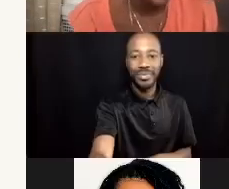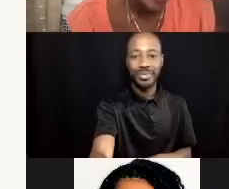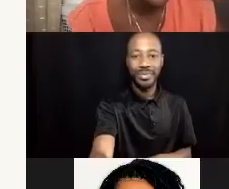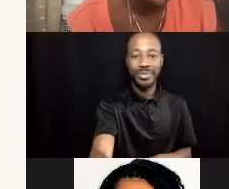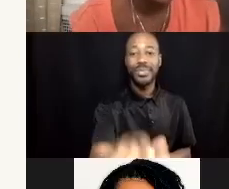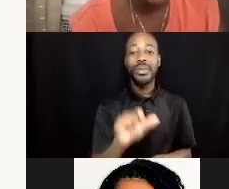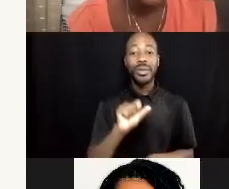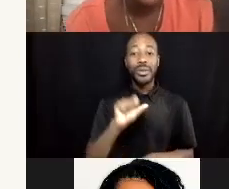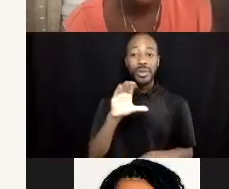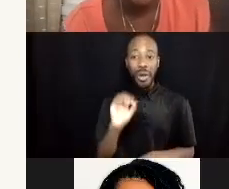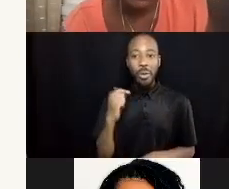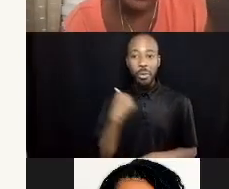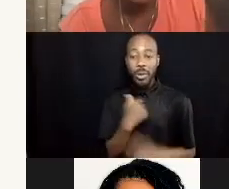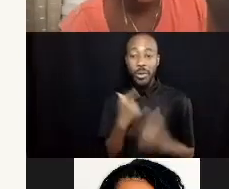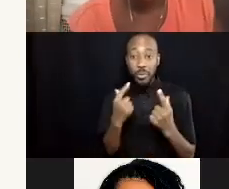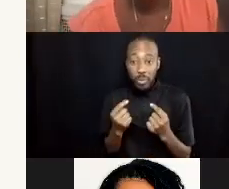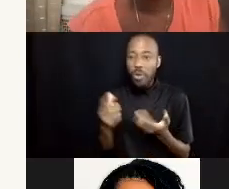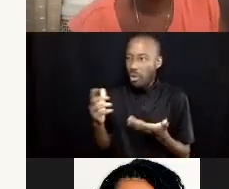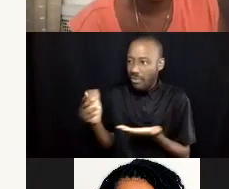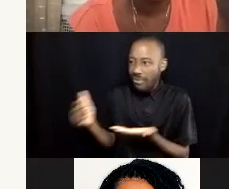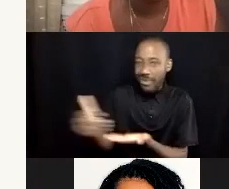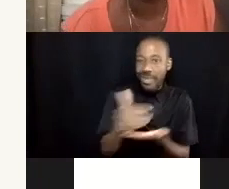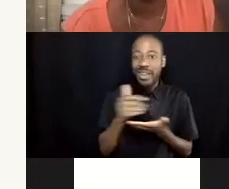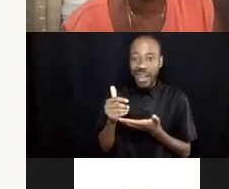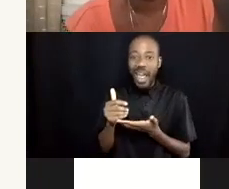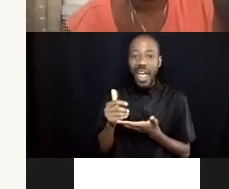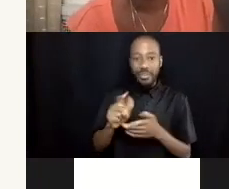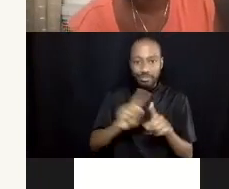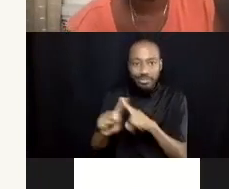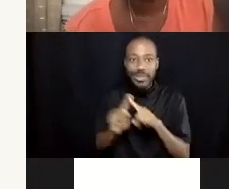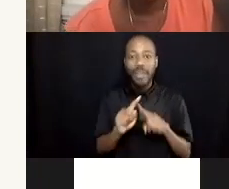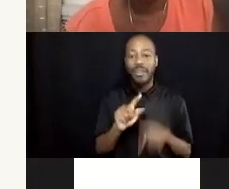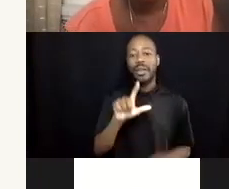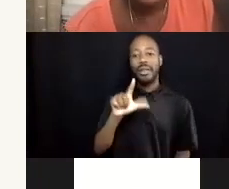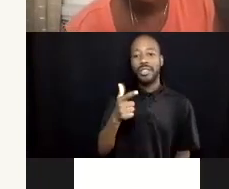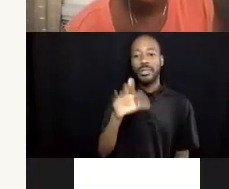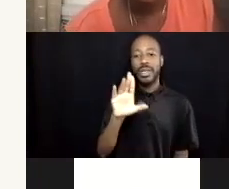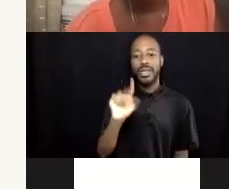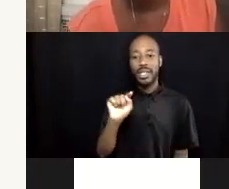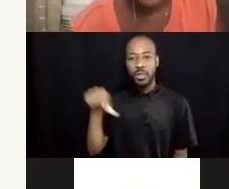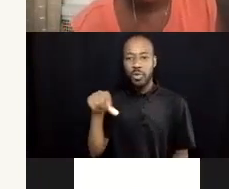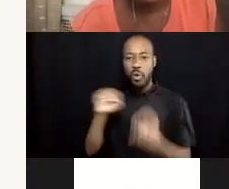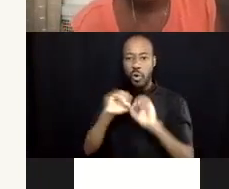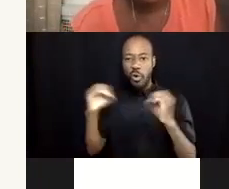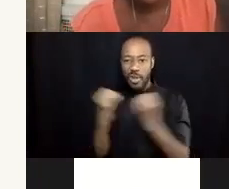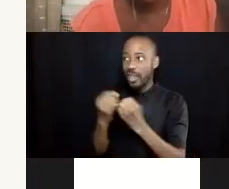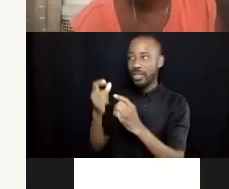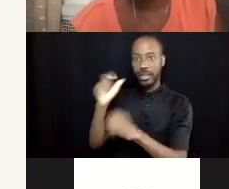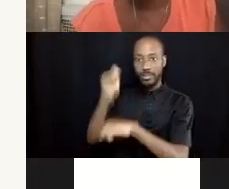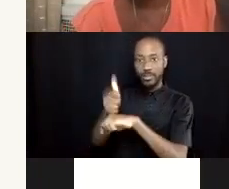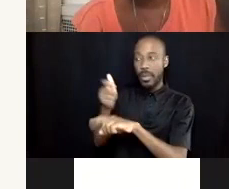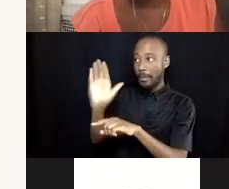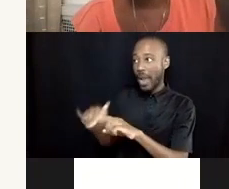and dragged state and local LGBTQ organizations demanding that they divert funds to housing for Black